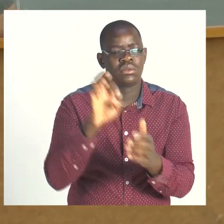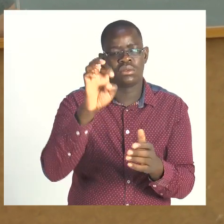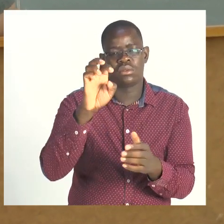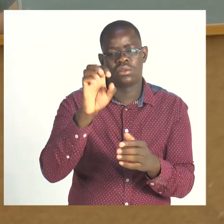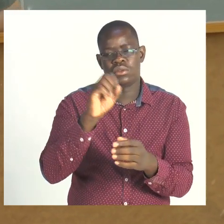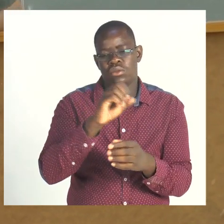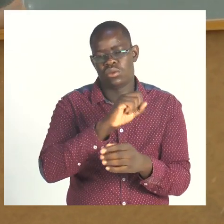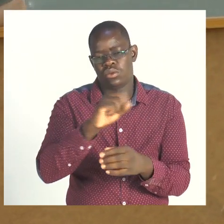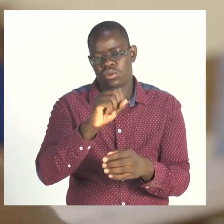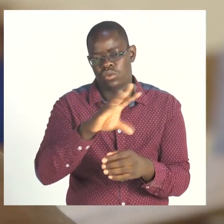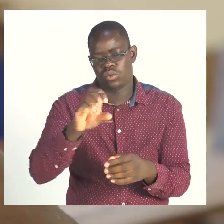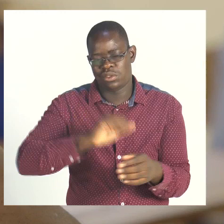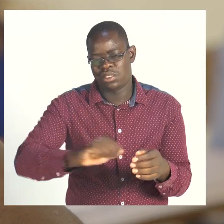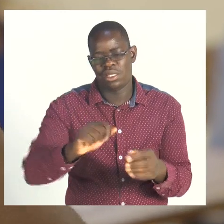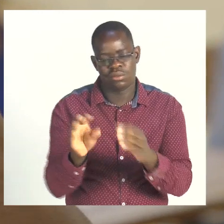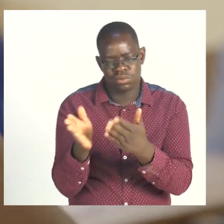more prominent,